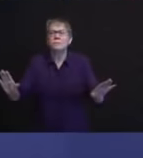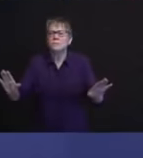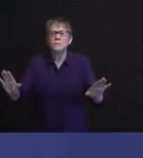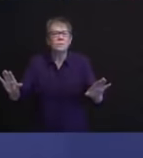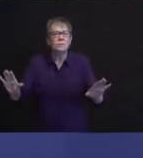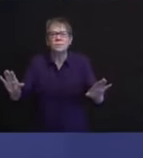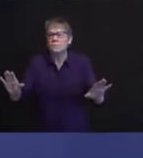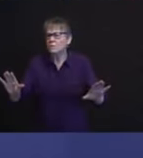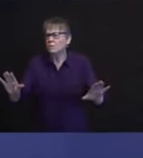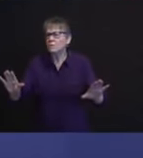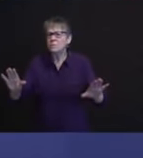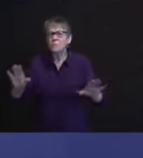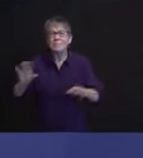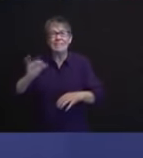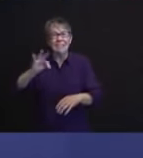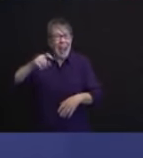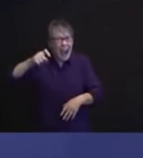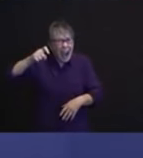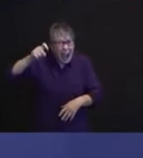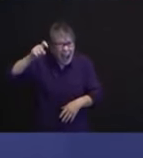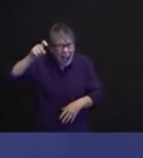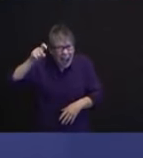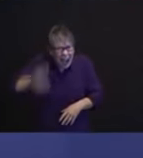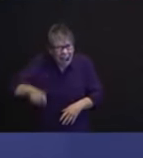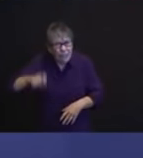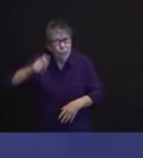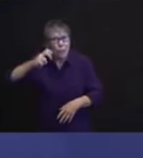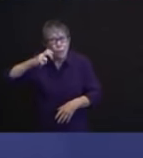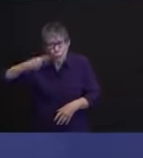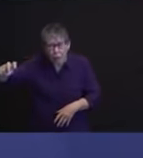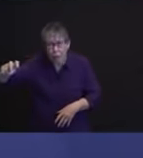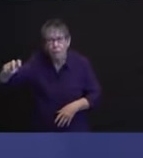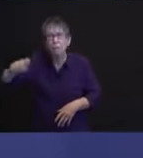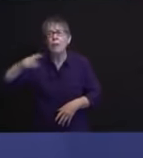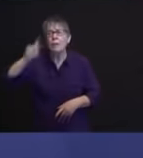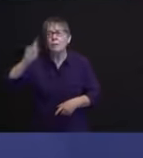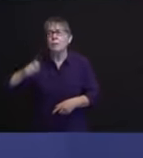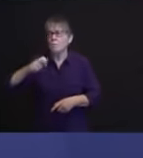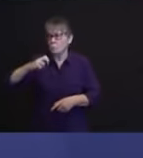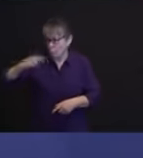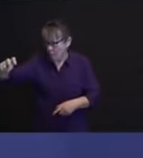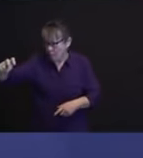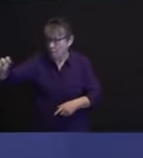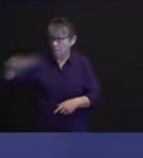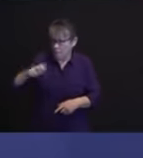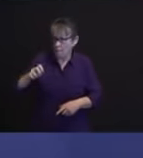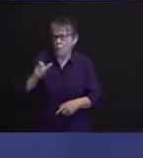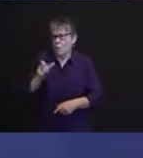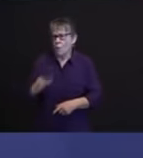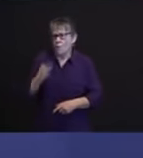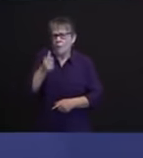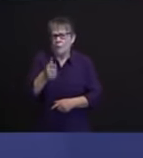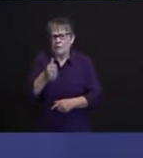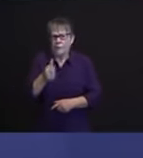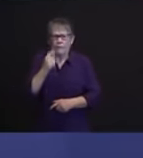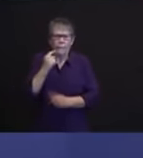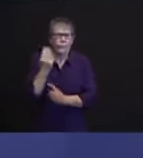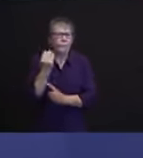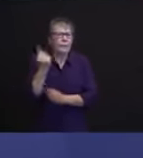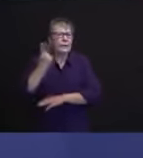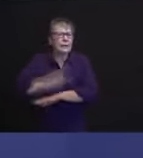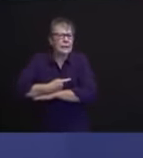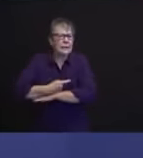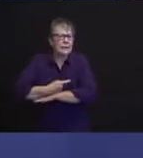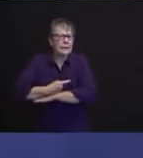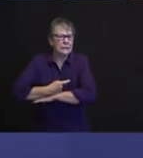ones and friends to celebrate, but this year we need to change how we enjoy the holidays. The Health Department will be issuing